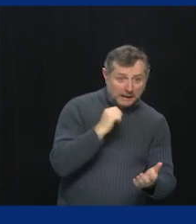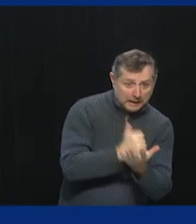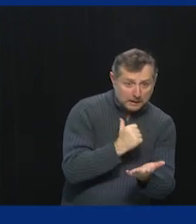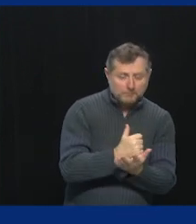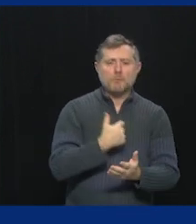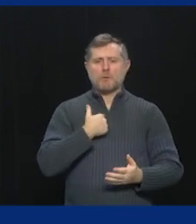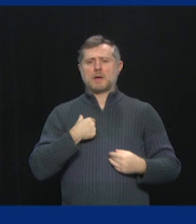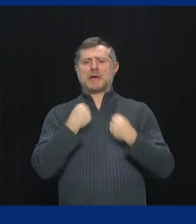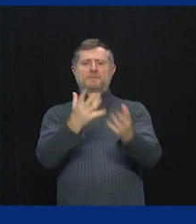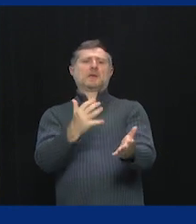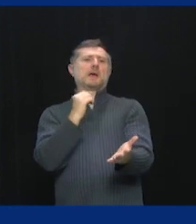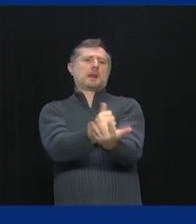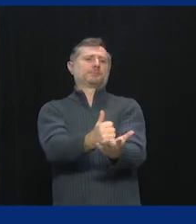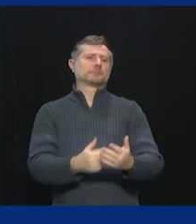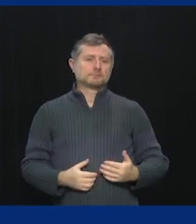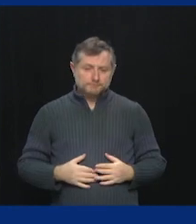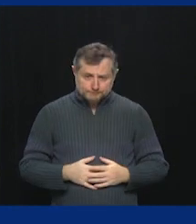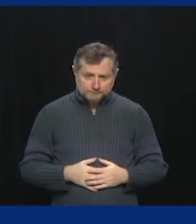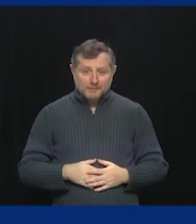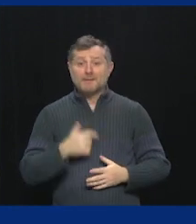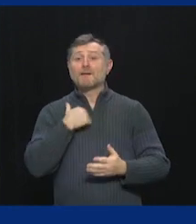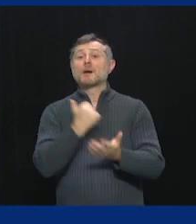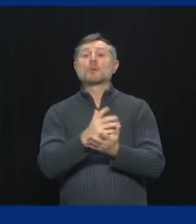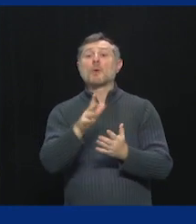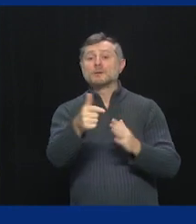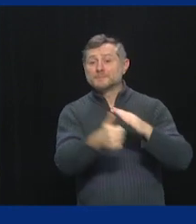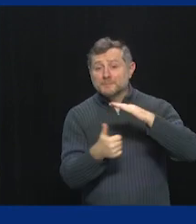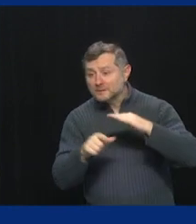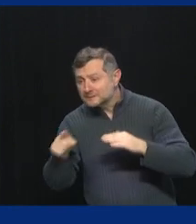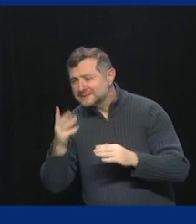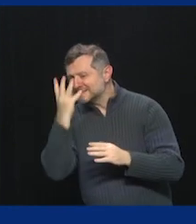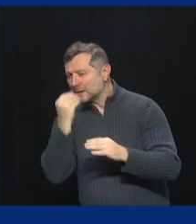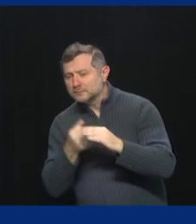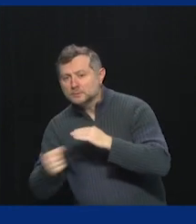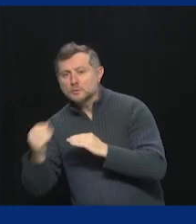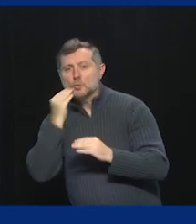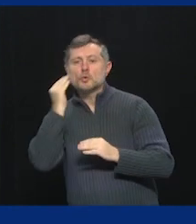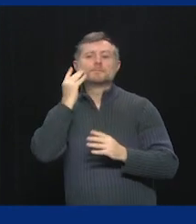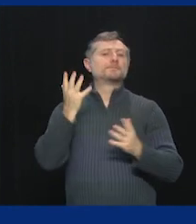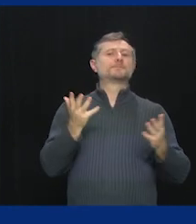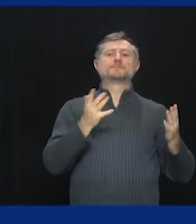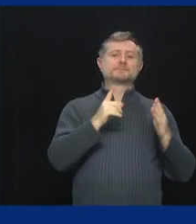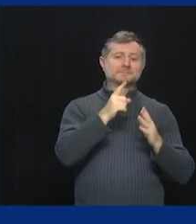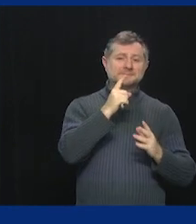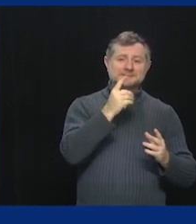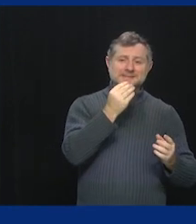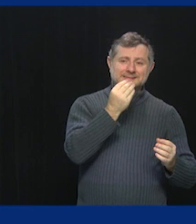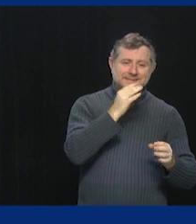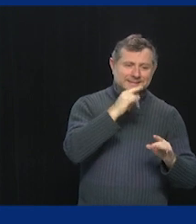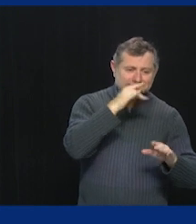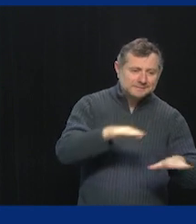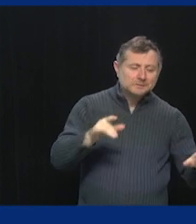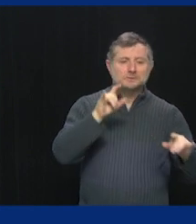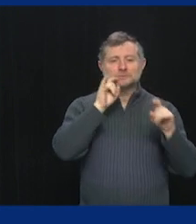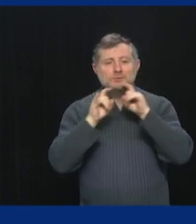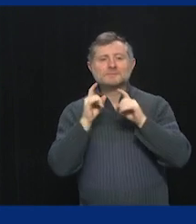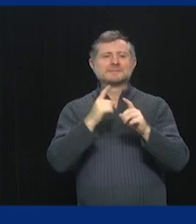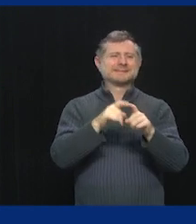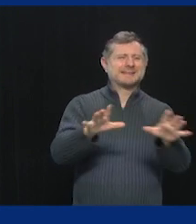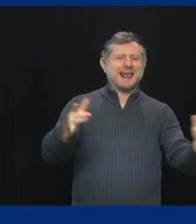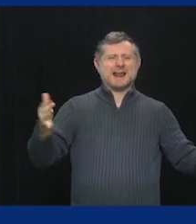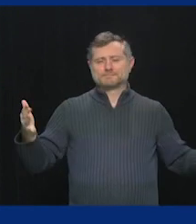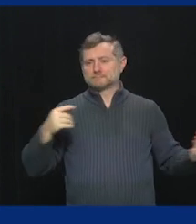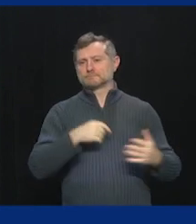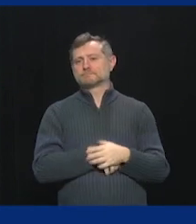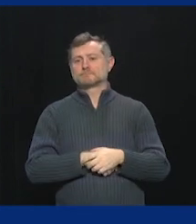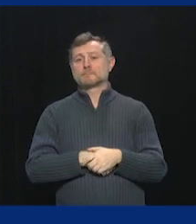order, finding that shelter, finding food, finding new sneakers for their little kids to wear, and ultimately getting that FEMA assistance.